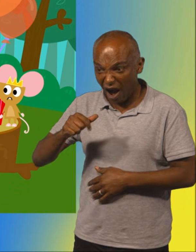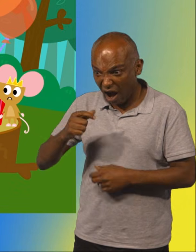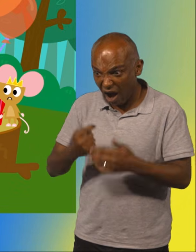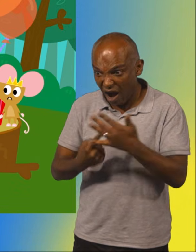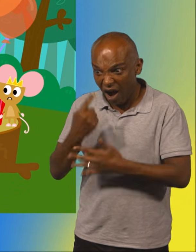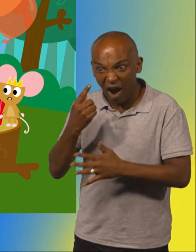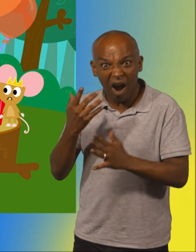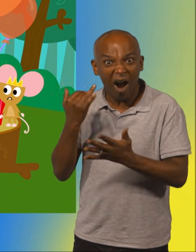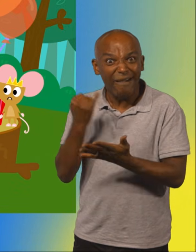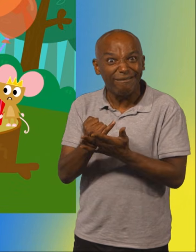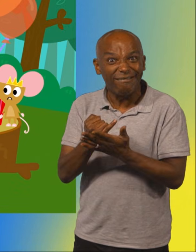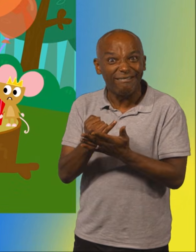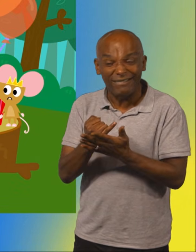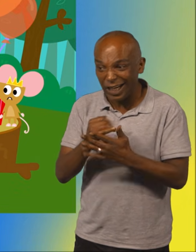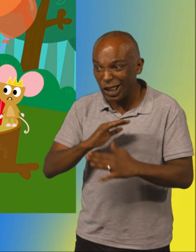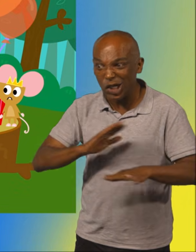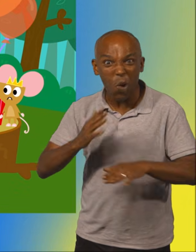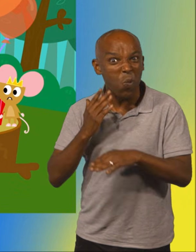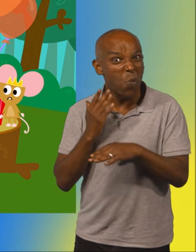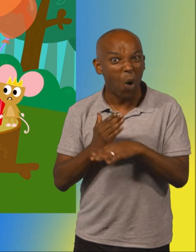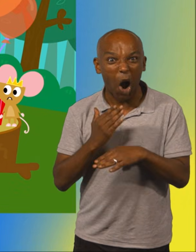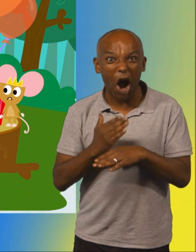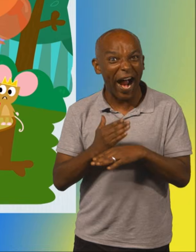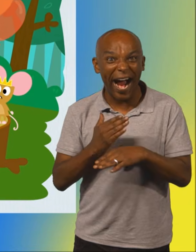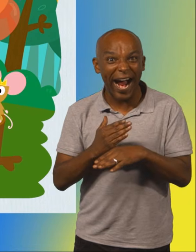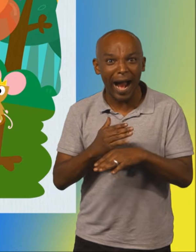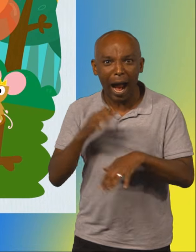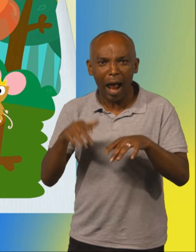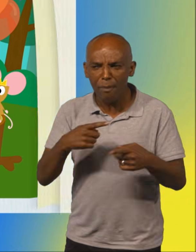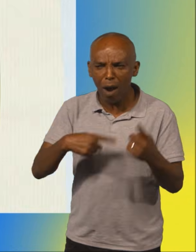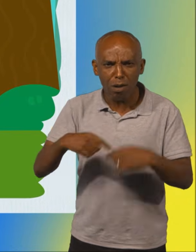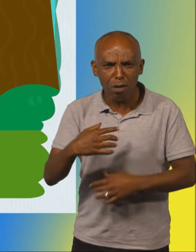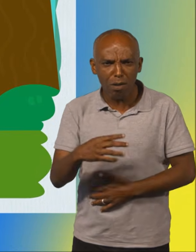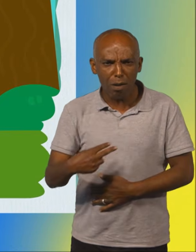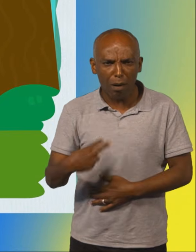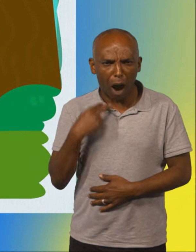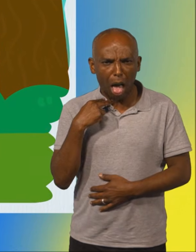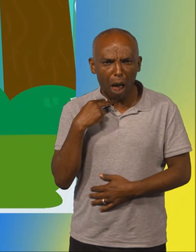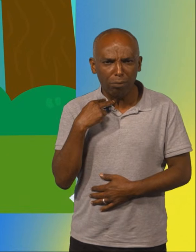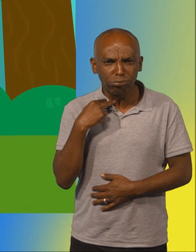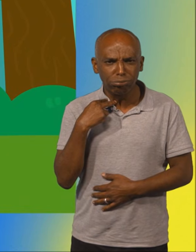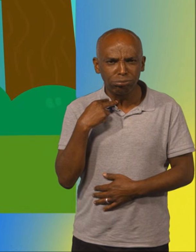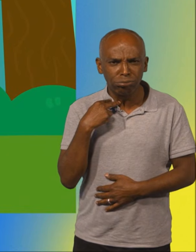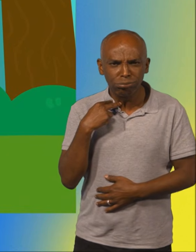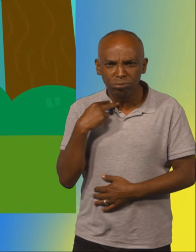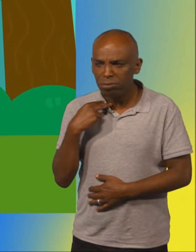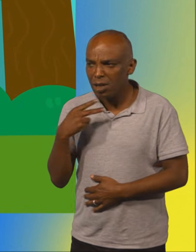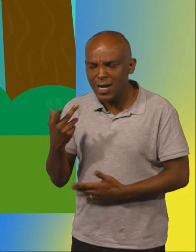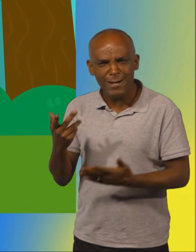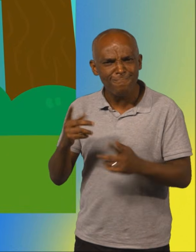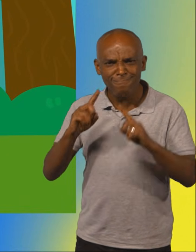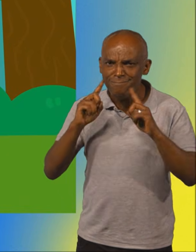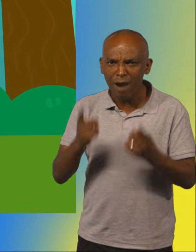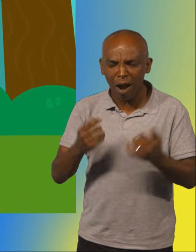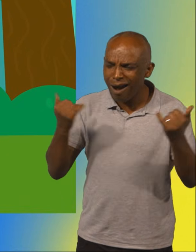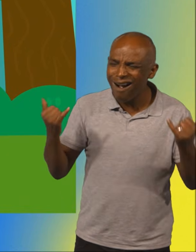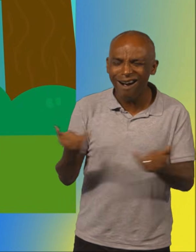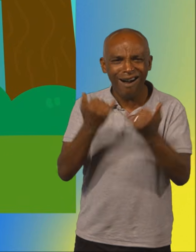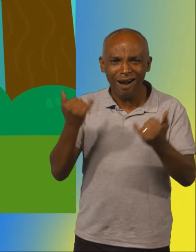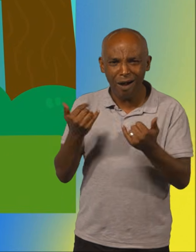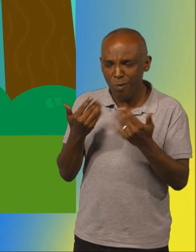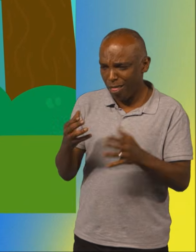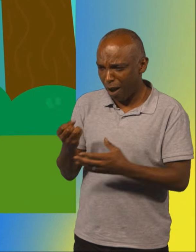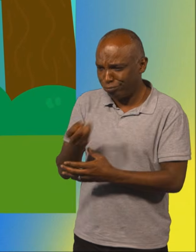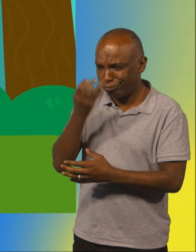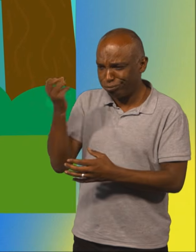very disappointed. It wouldn't be a party without bubbles. I wanted to help, so I had one of